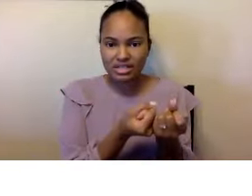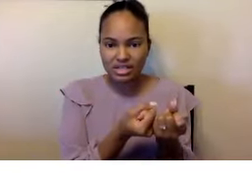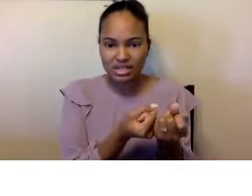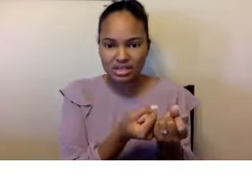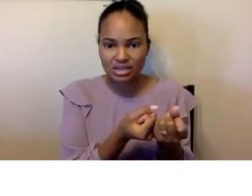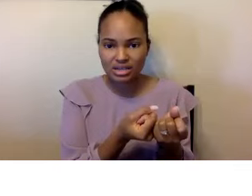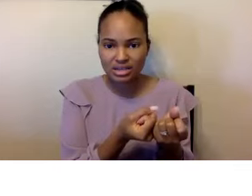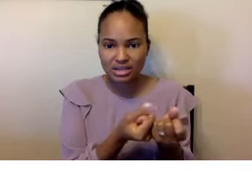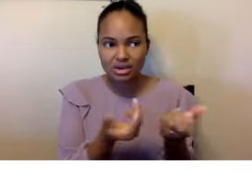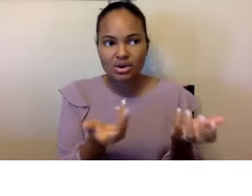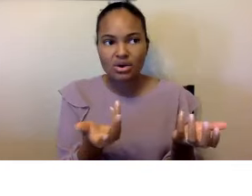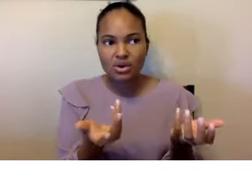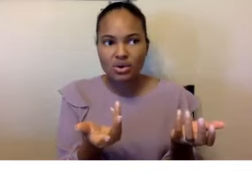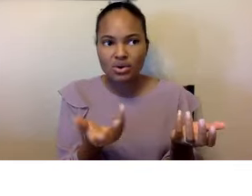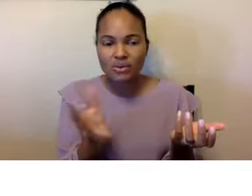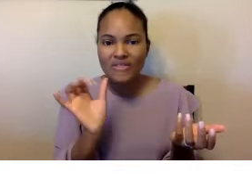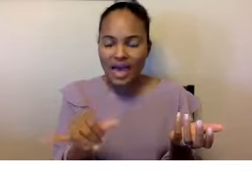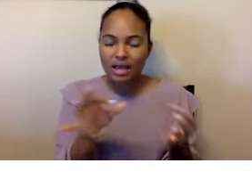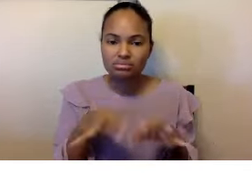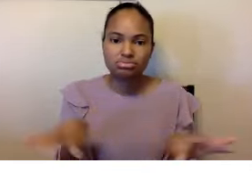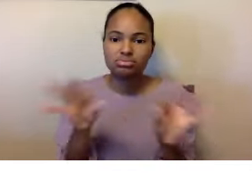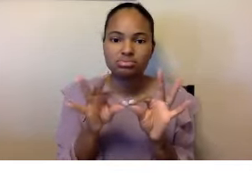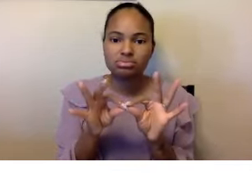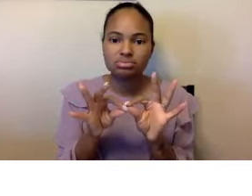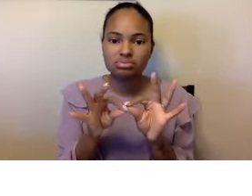is going to be